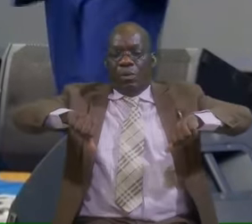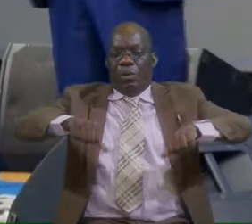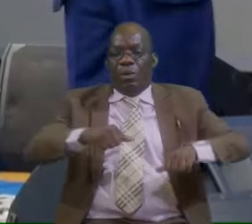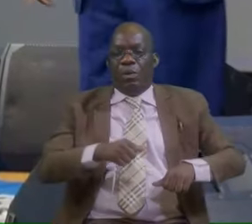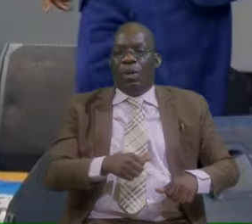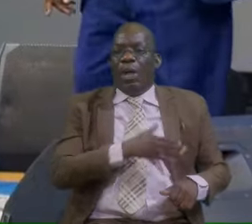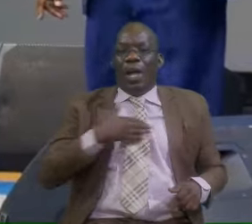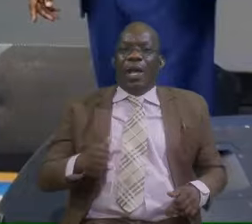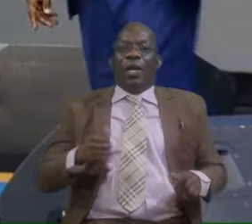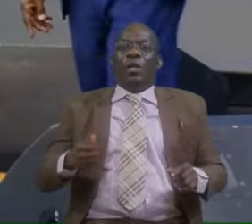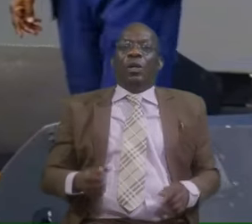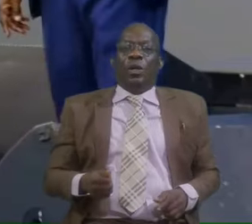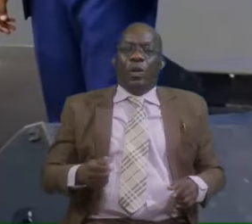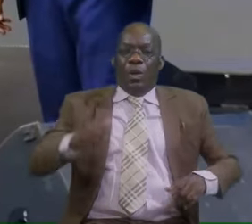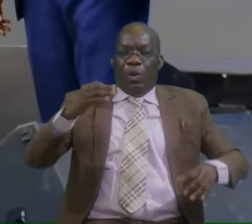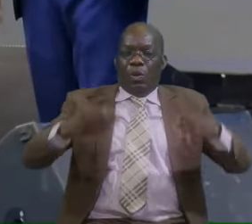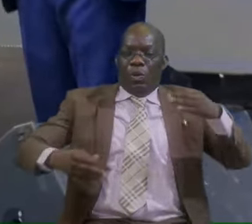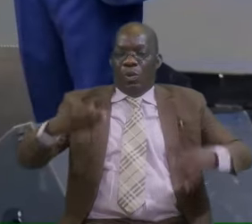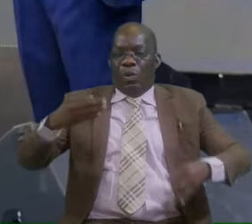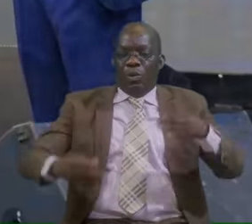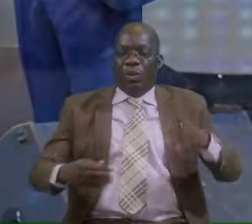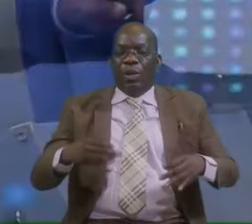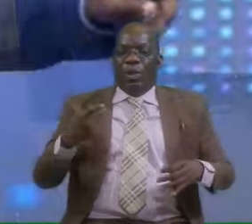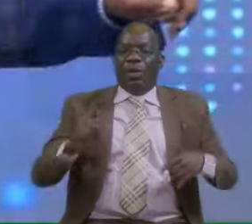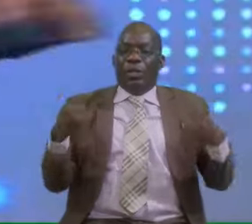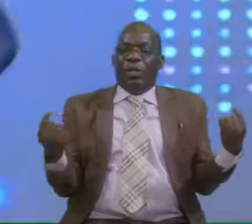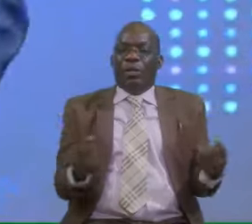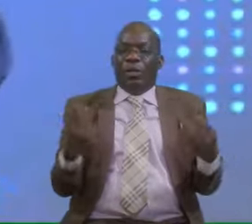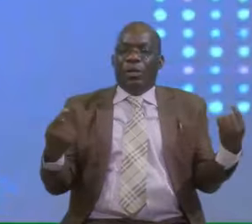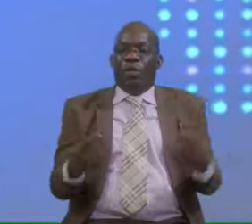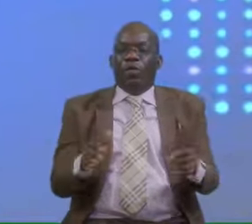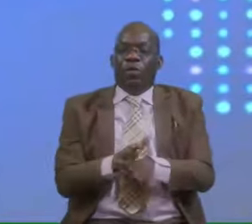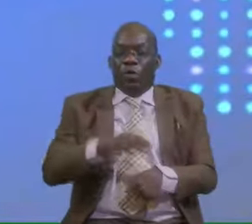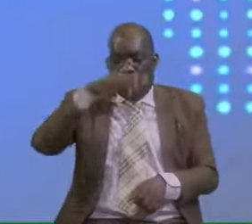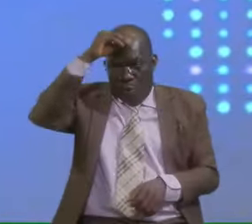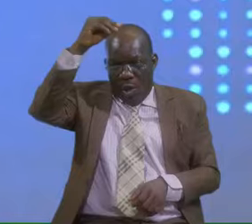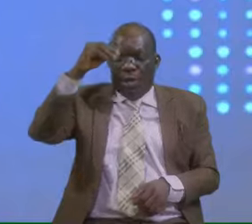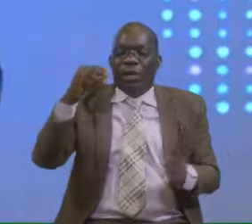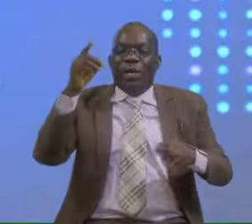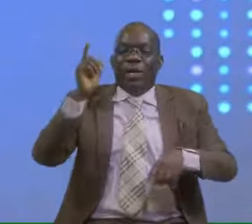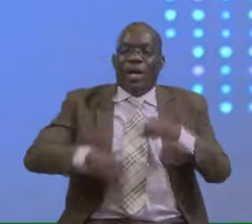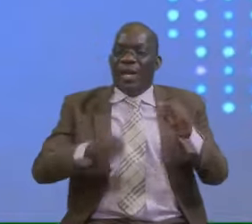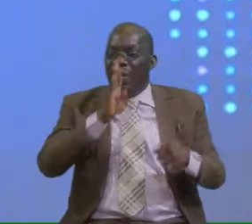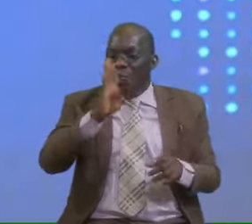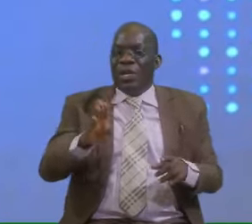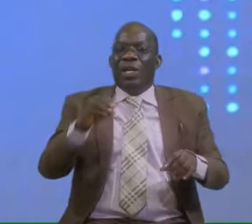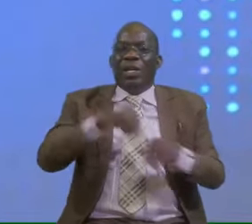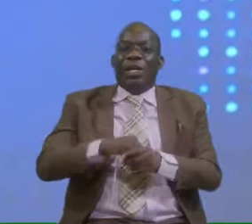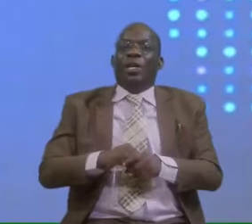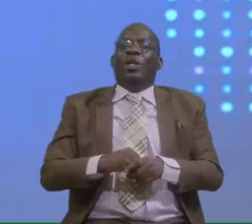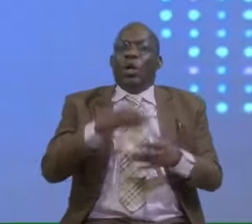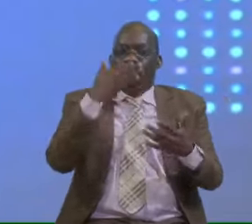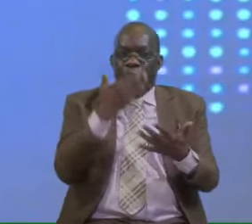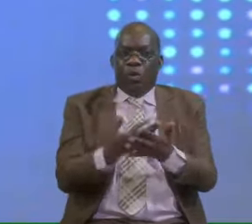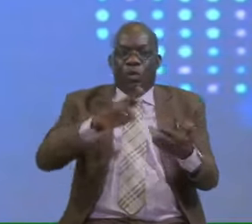damned. And the sinful man cannot be in good terms with the